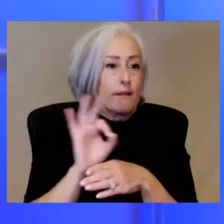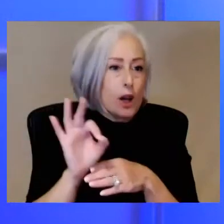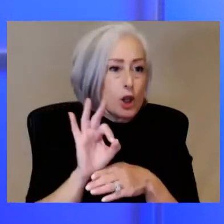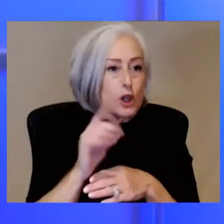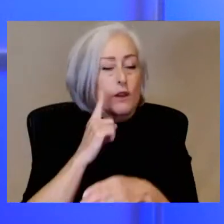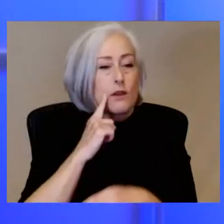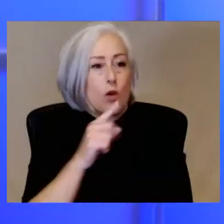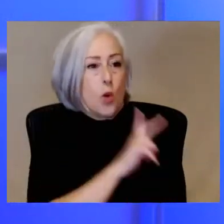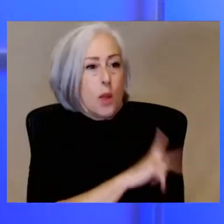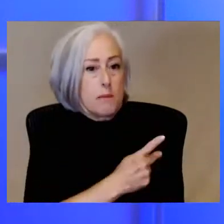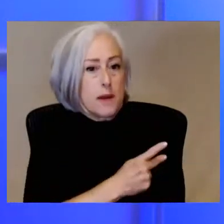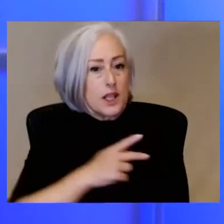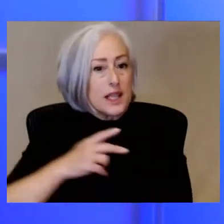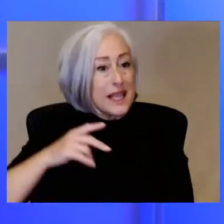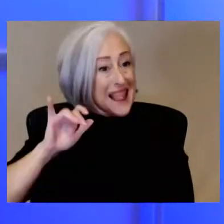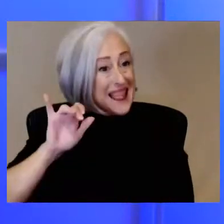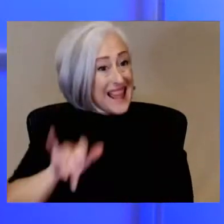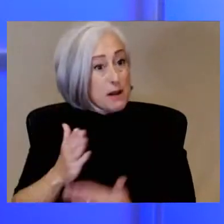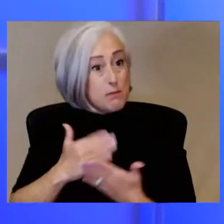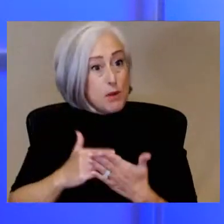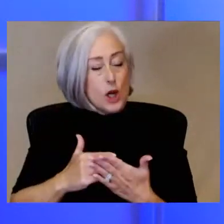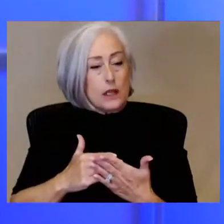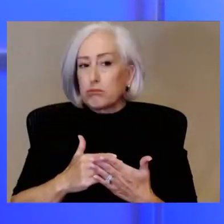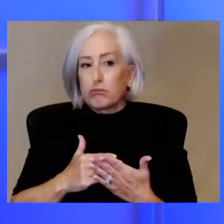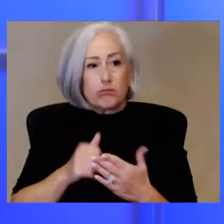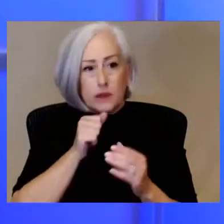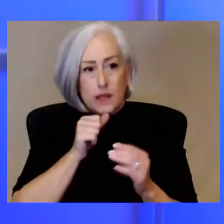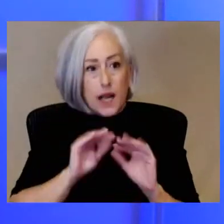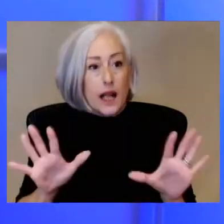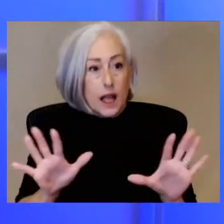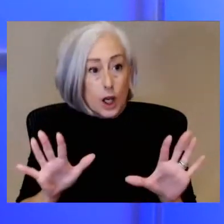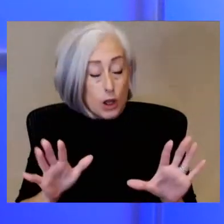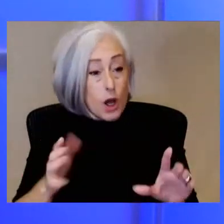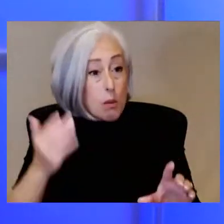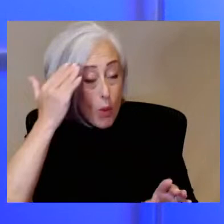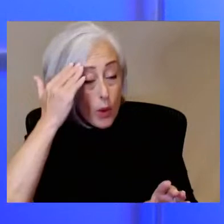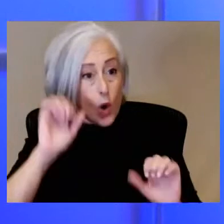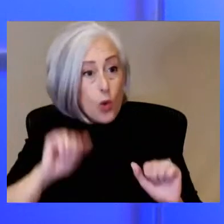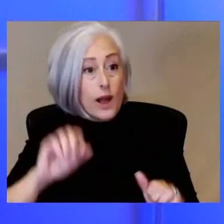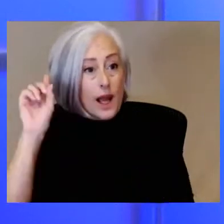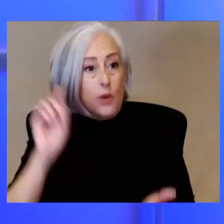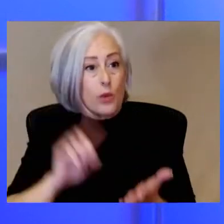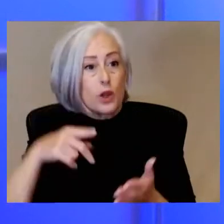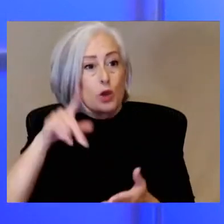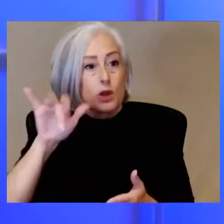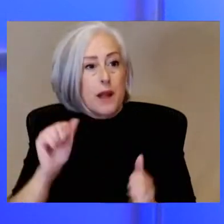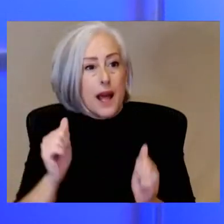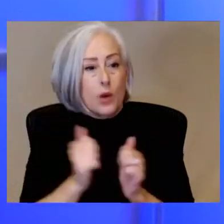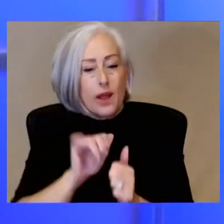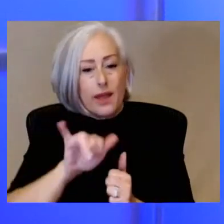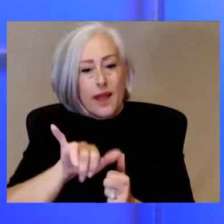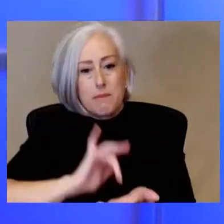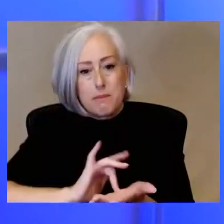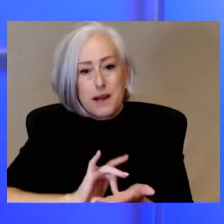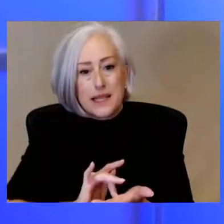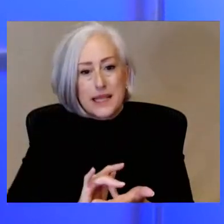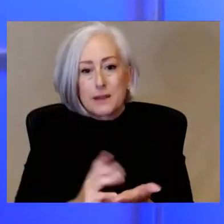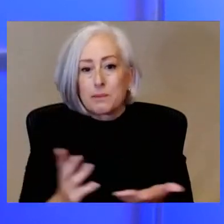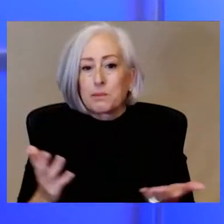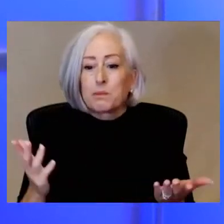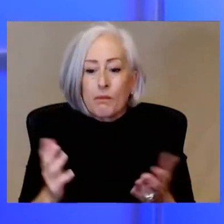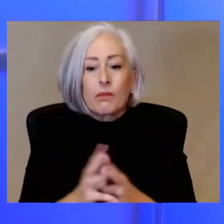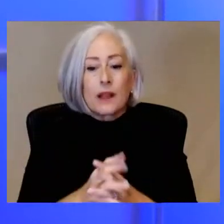not totally clear yet, but we know we can reduce the plaques with that drug. But I would just say,